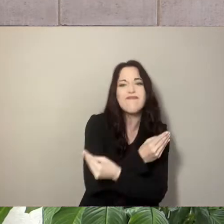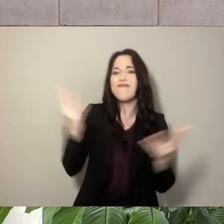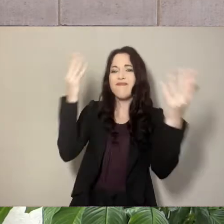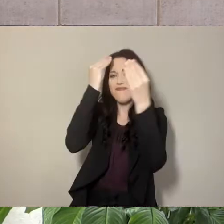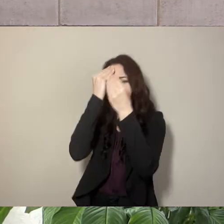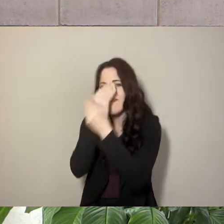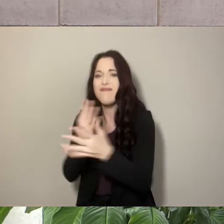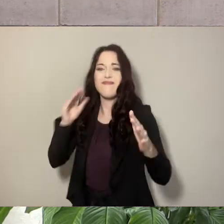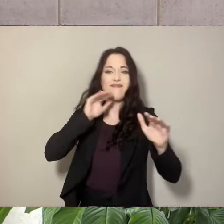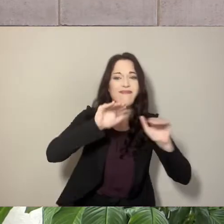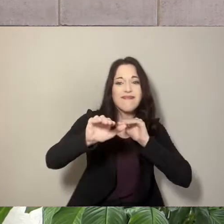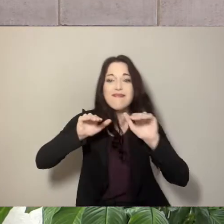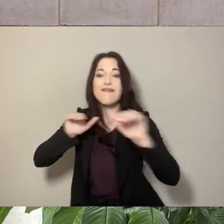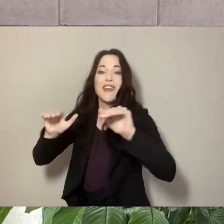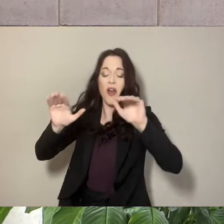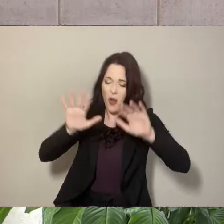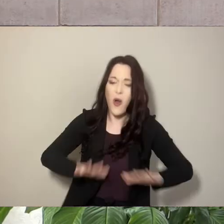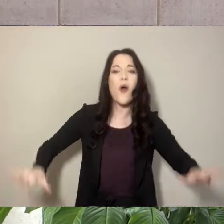Let everybody bow. So